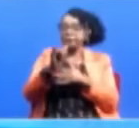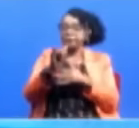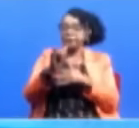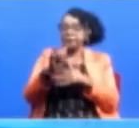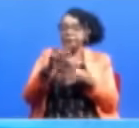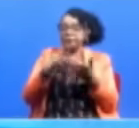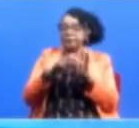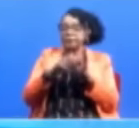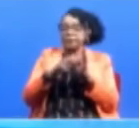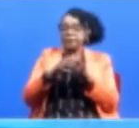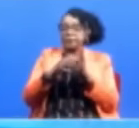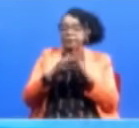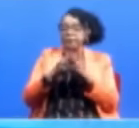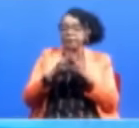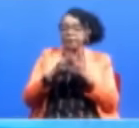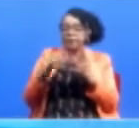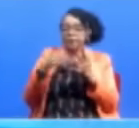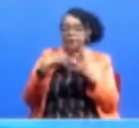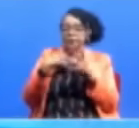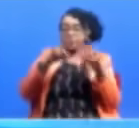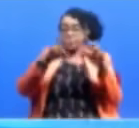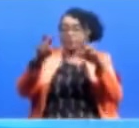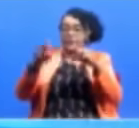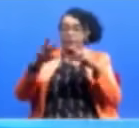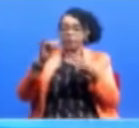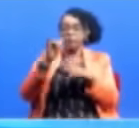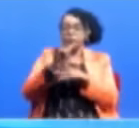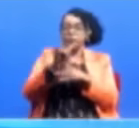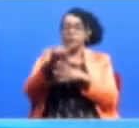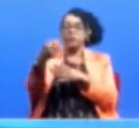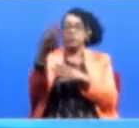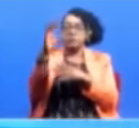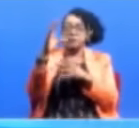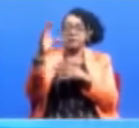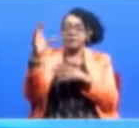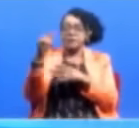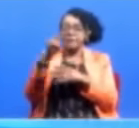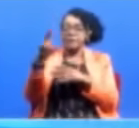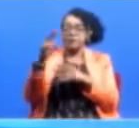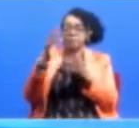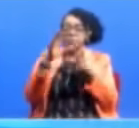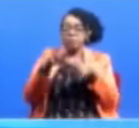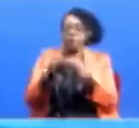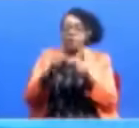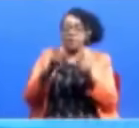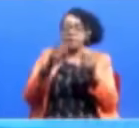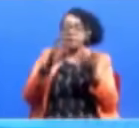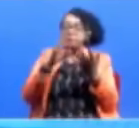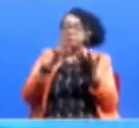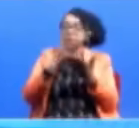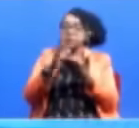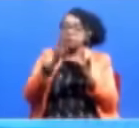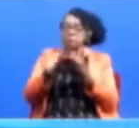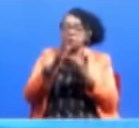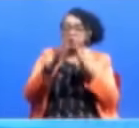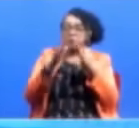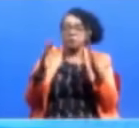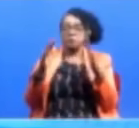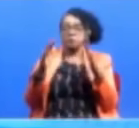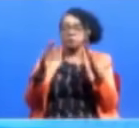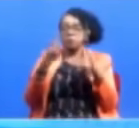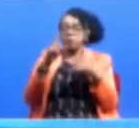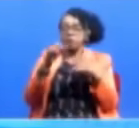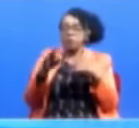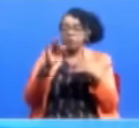to fit the description of the man spotted on CCTV booking the rental apartment in Roysambu. One of the suspects was